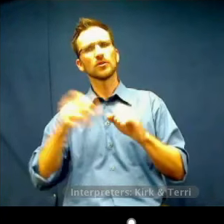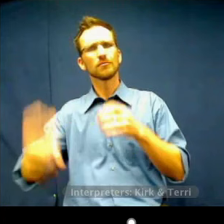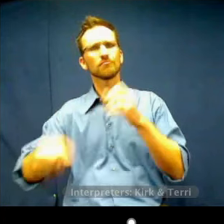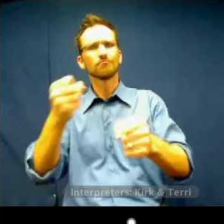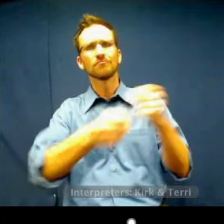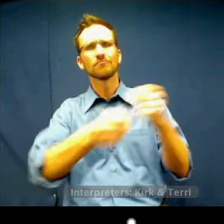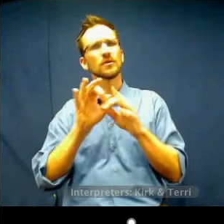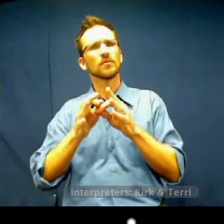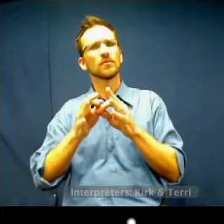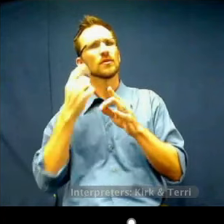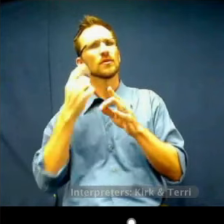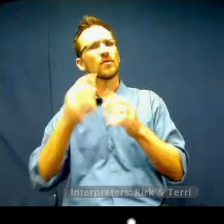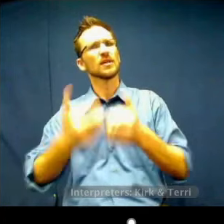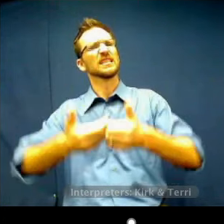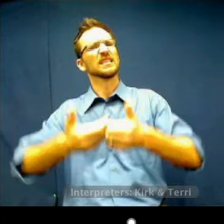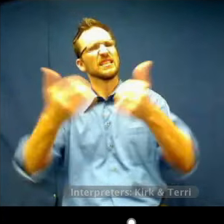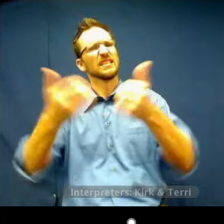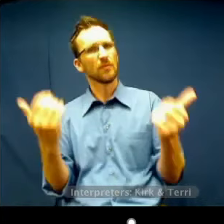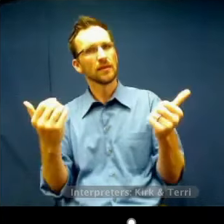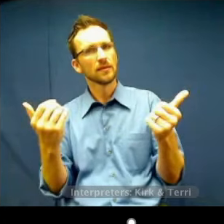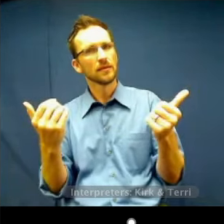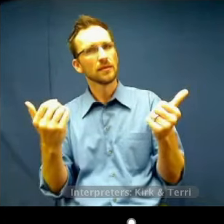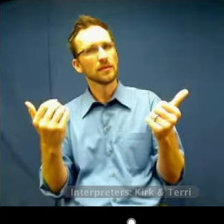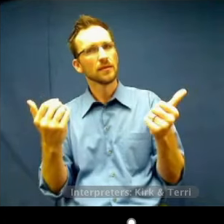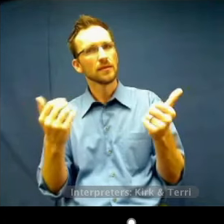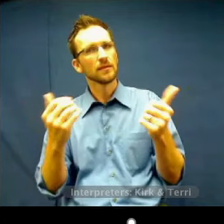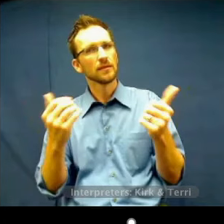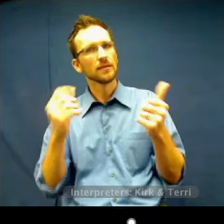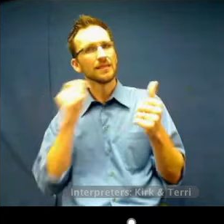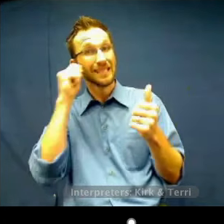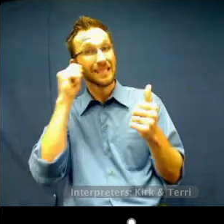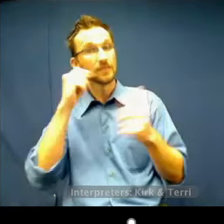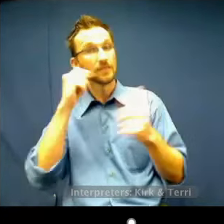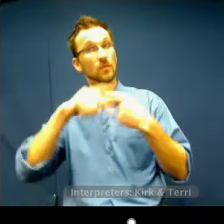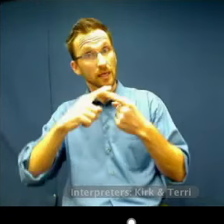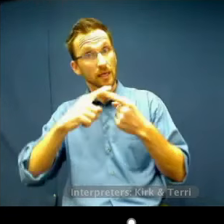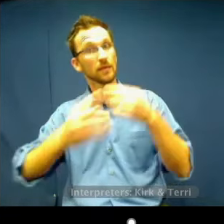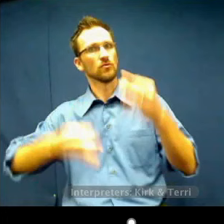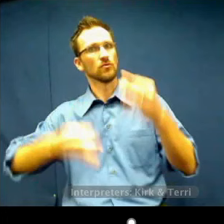phase in a contested divorce case?